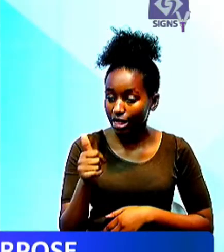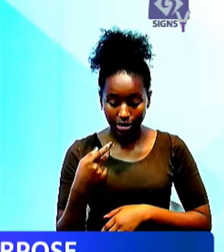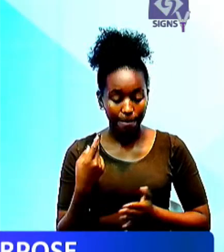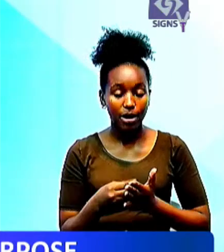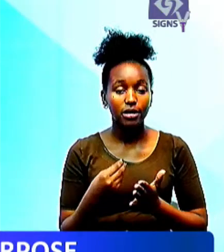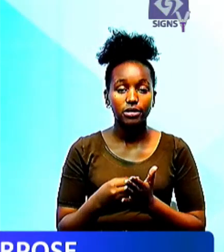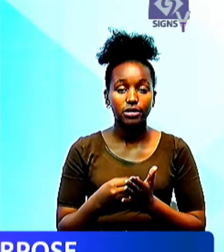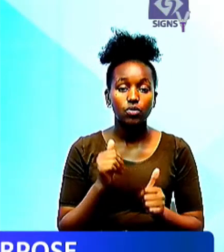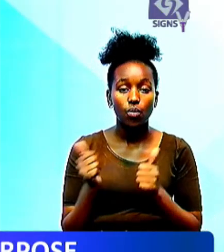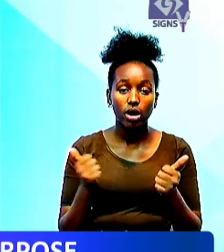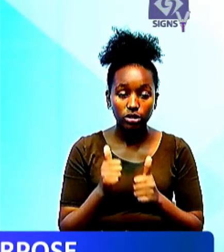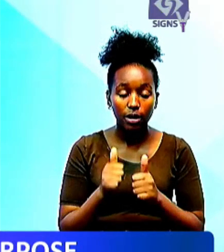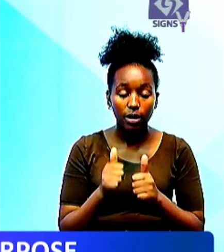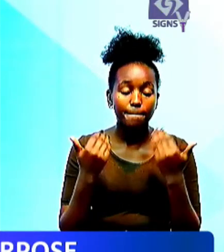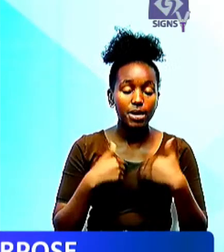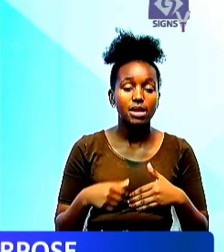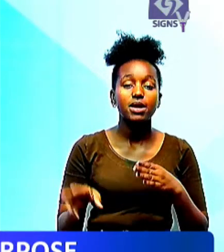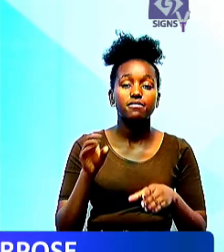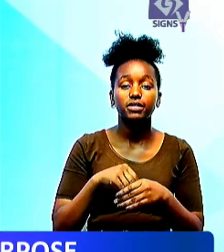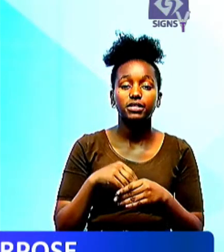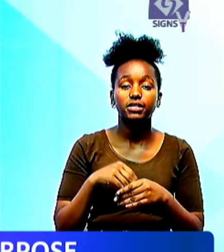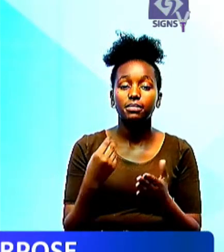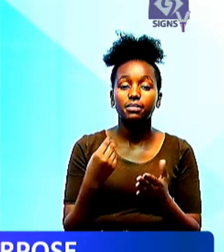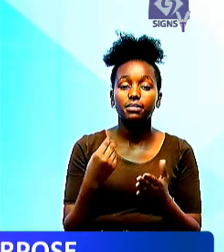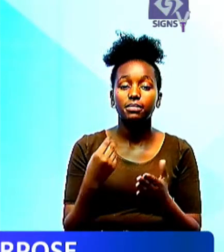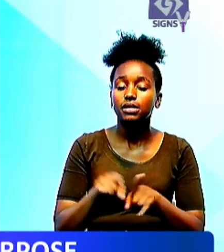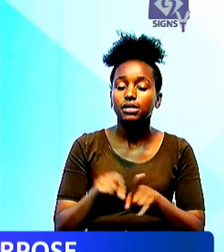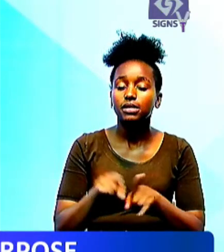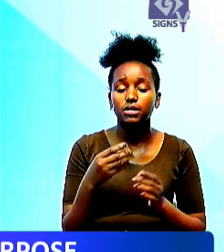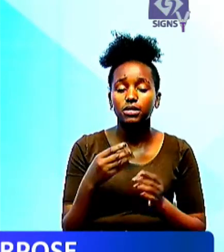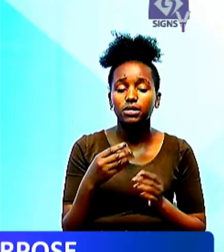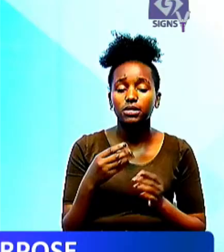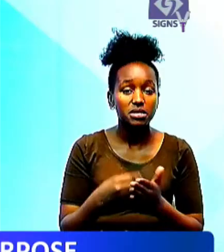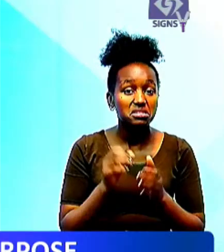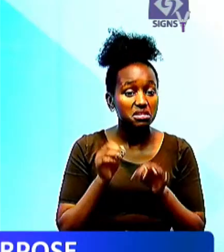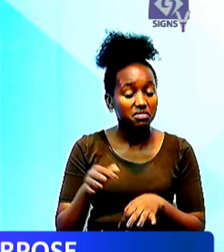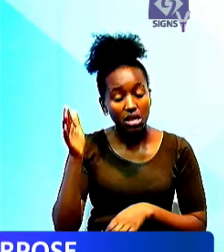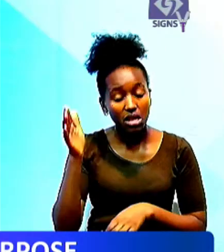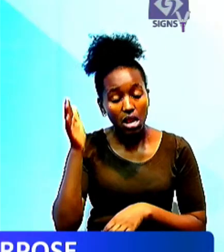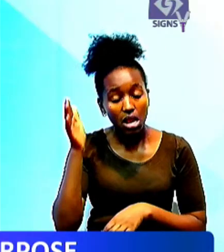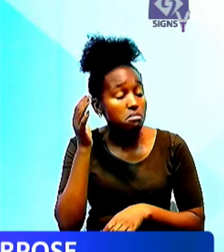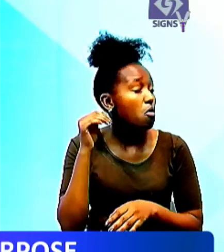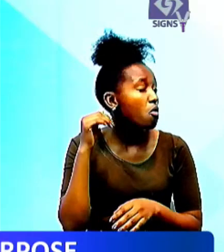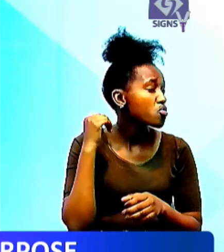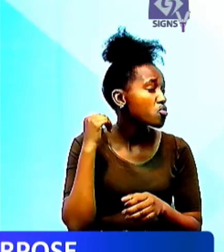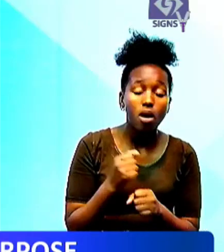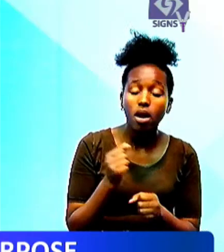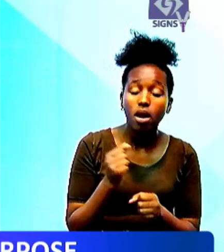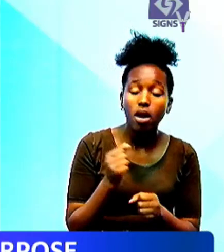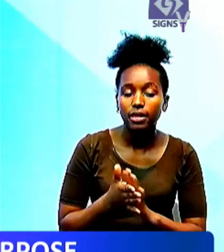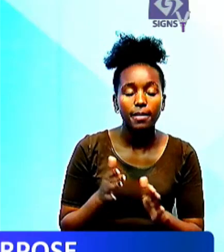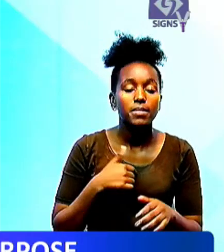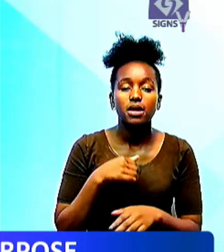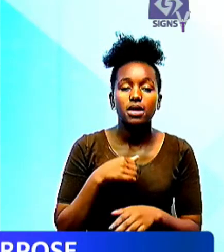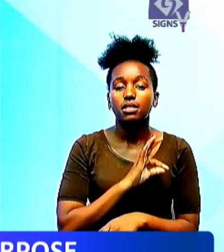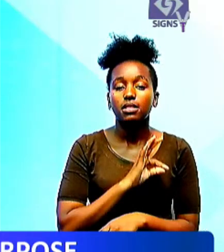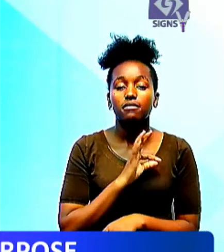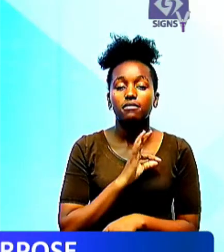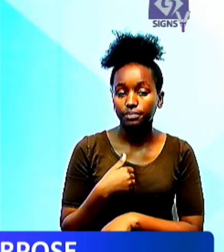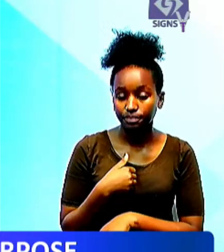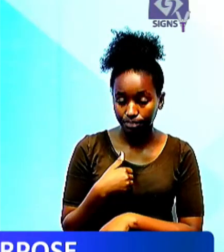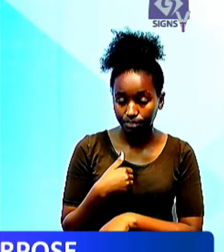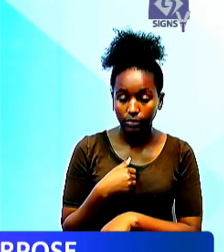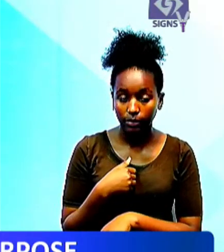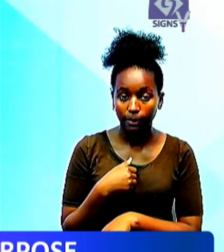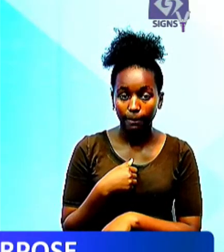money. The money is generating an income for me, even when I'm sleeping, even when I'm not engaged. The passive income, that